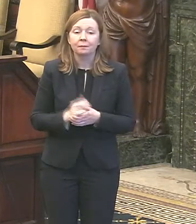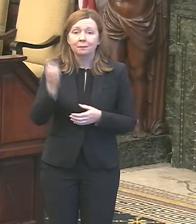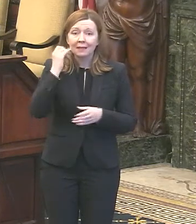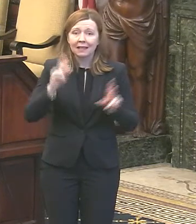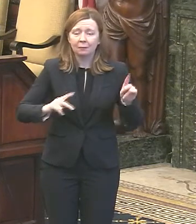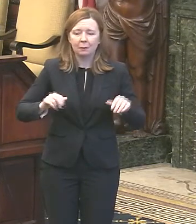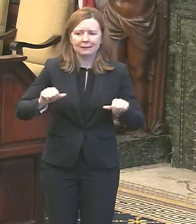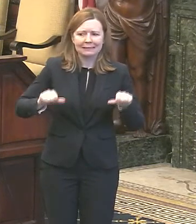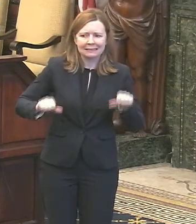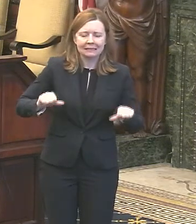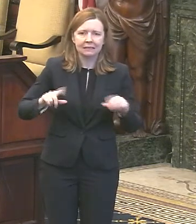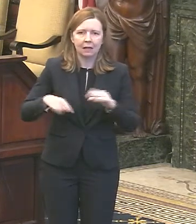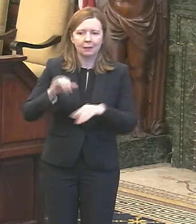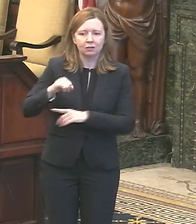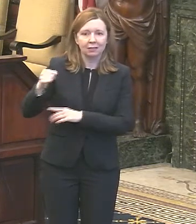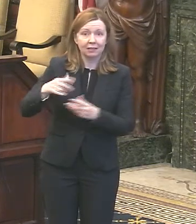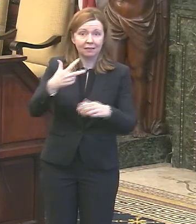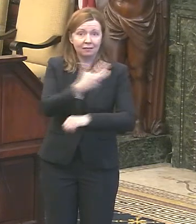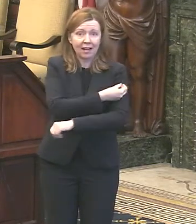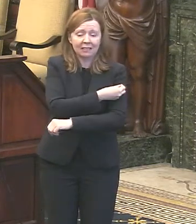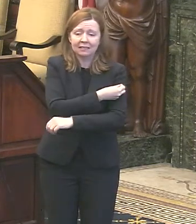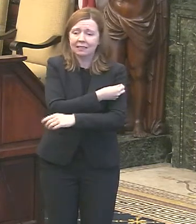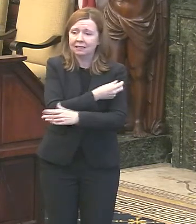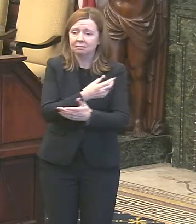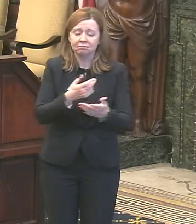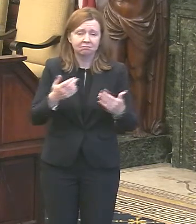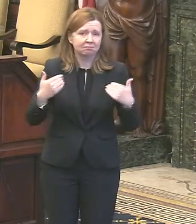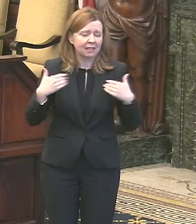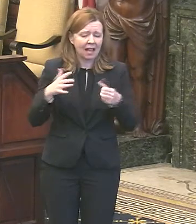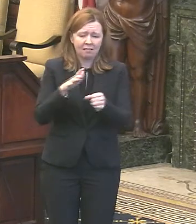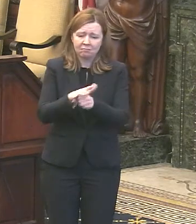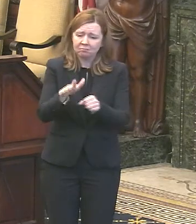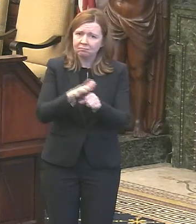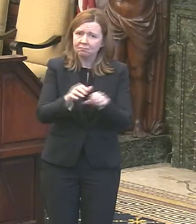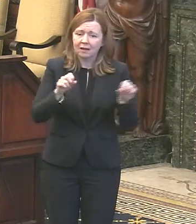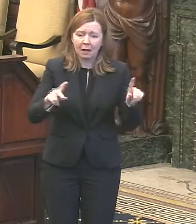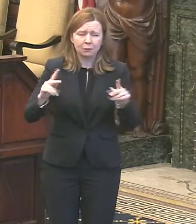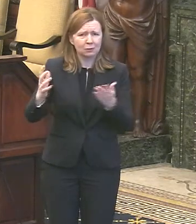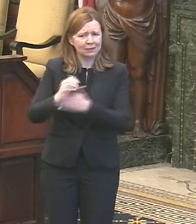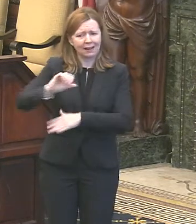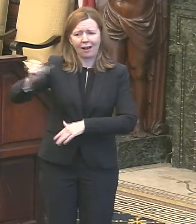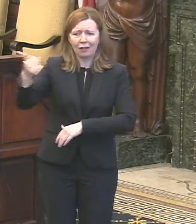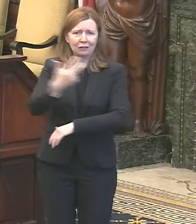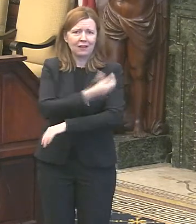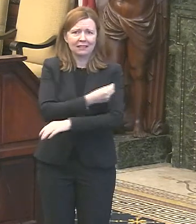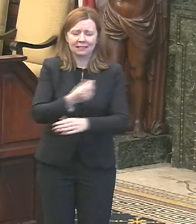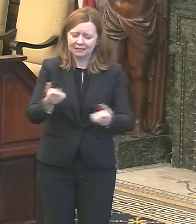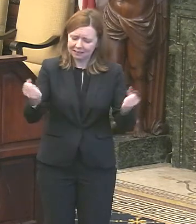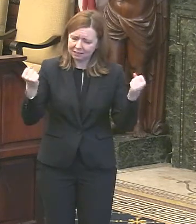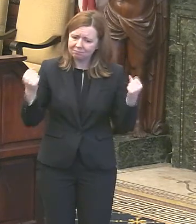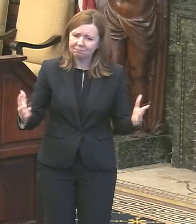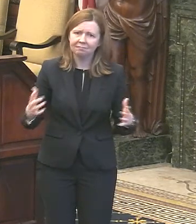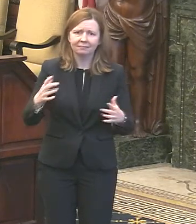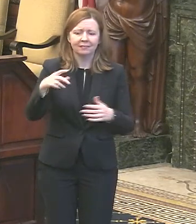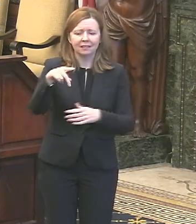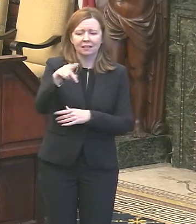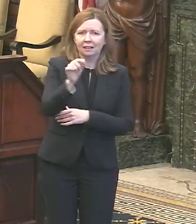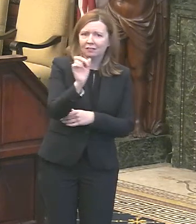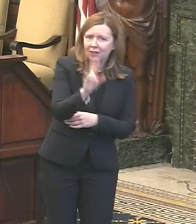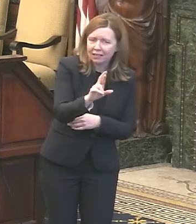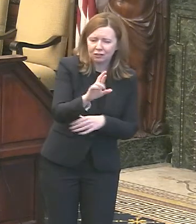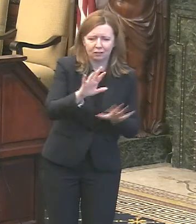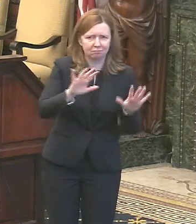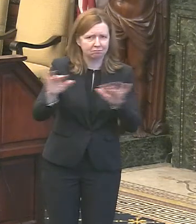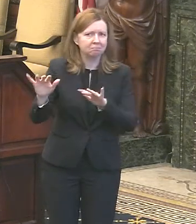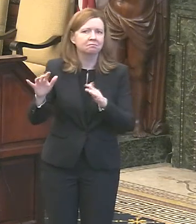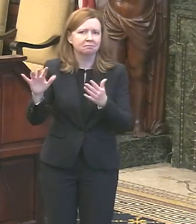about the Johnson & Johnson vaccine, they have ample opportunity to get other vaccines because there's plenty of opportunity for the Pfizer and the Moderna vaccine.